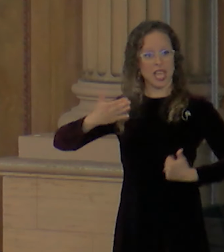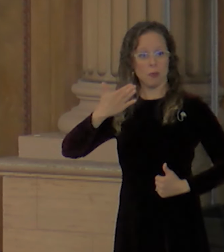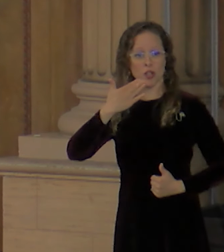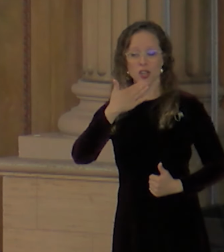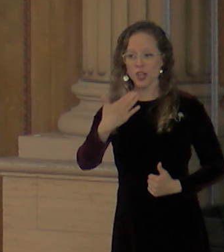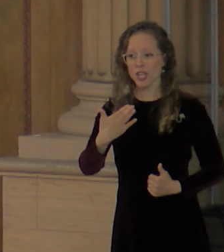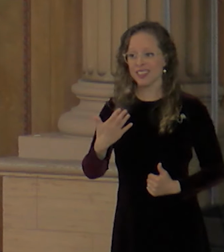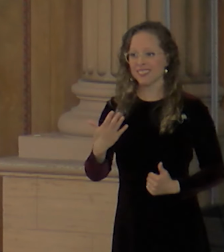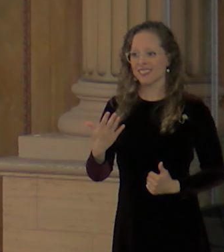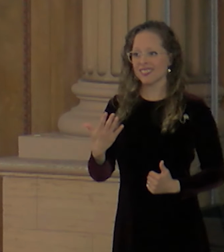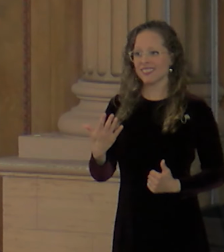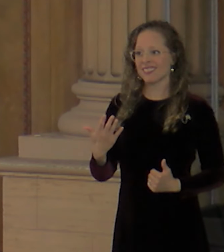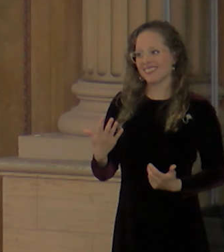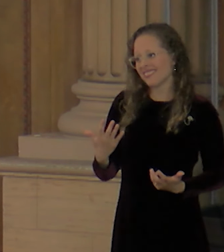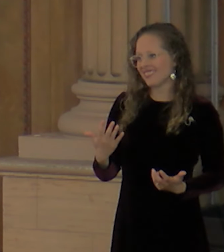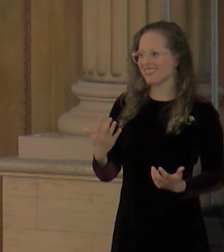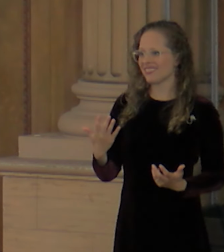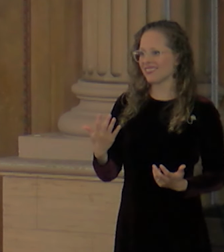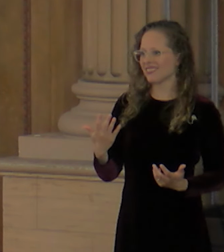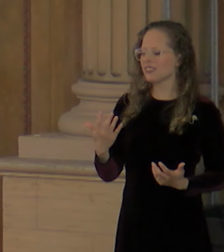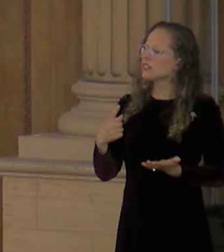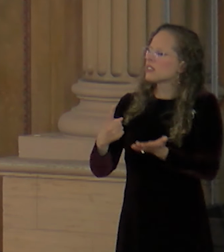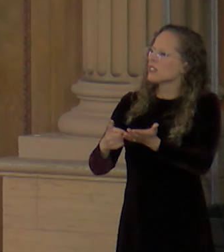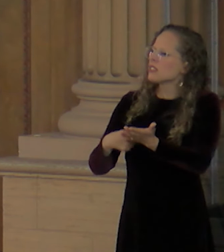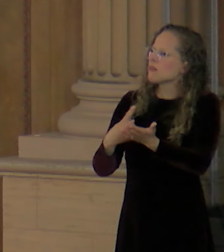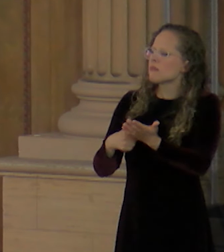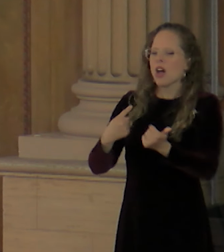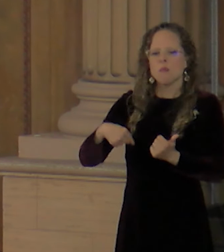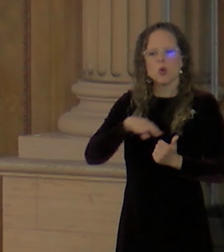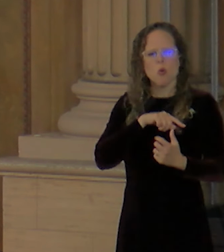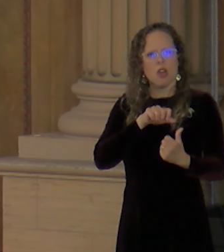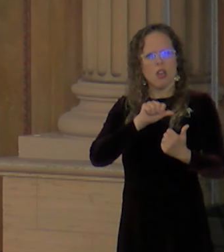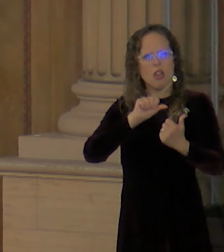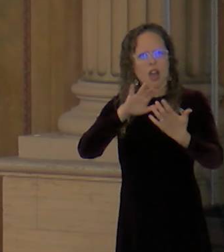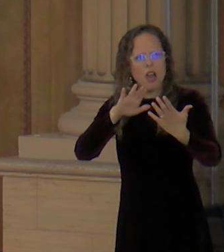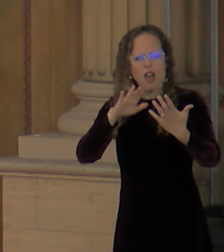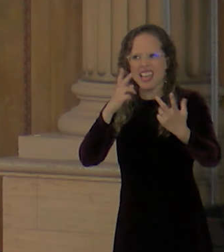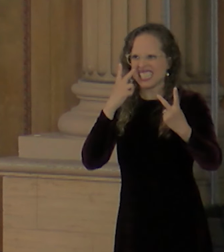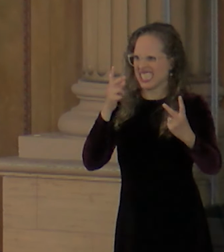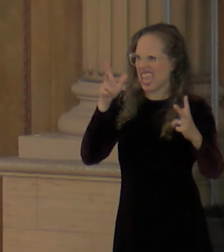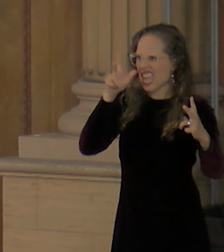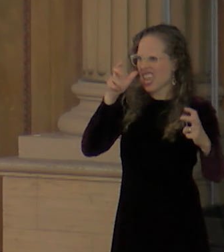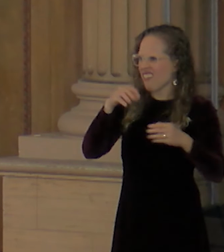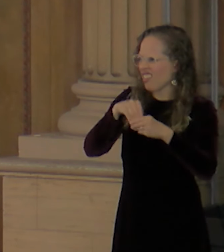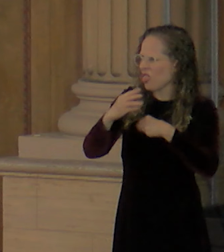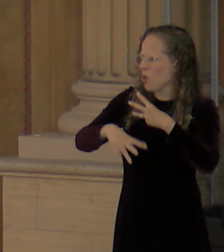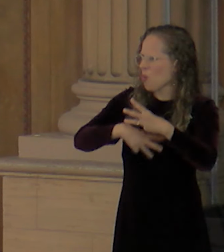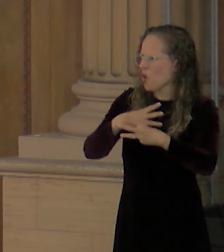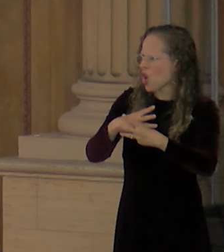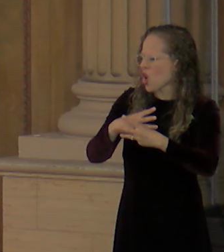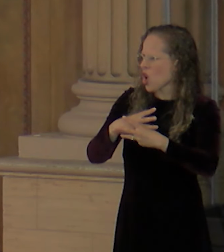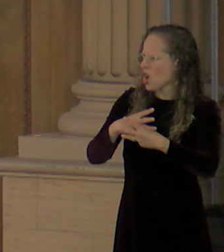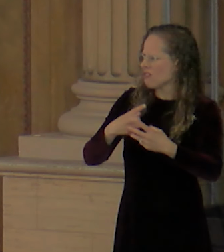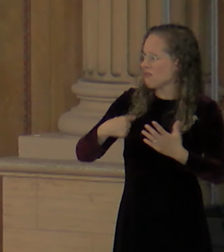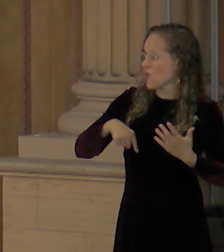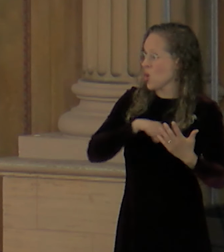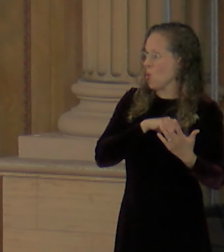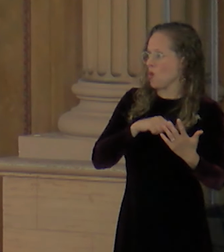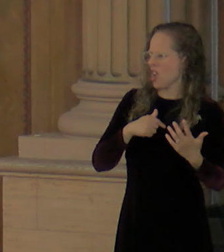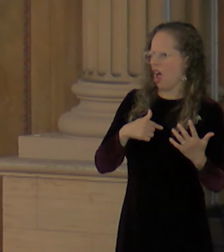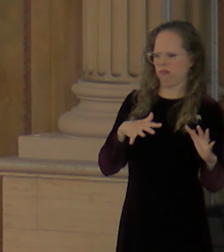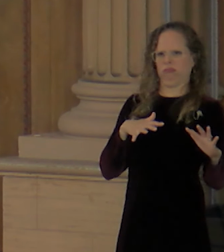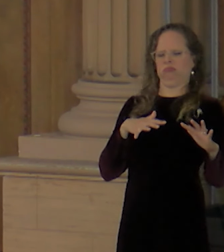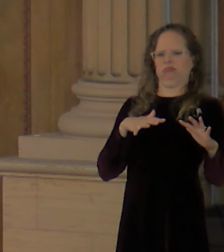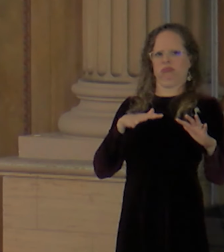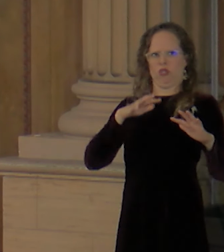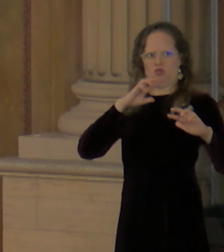And sometimes when we encounter evil in people or evil in the world, we can have some pretty strong reactions to it. We have to warn people when they come onto